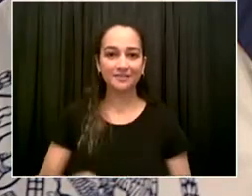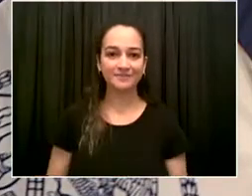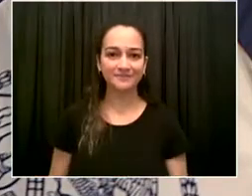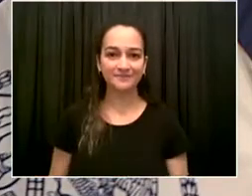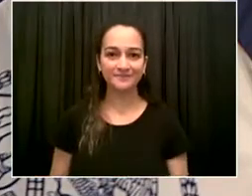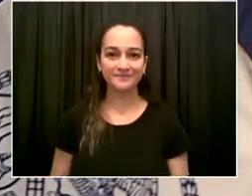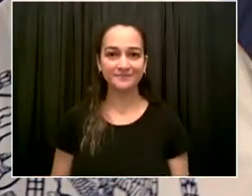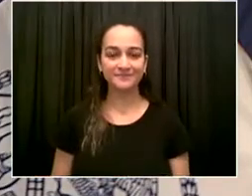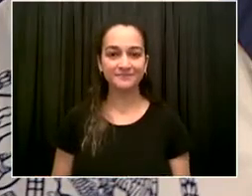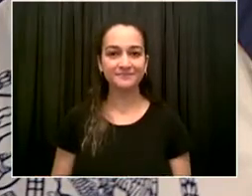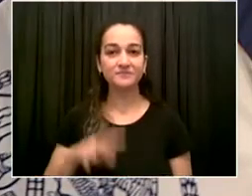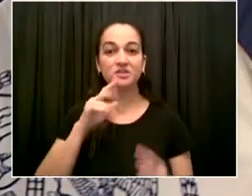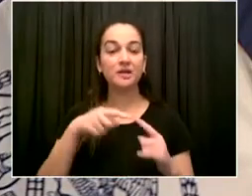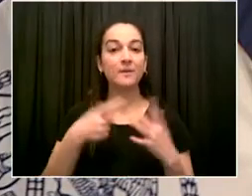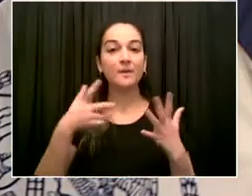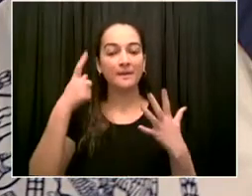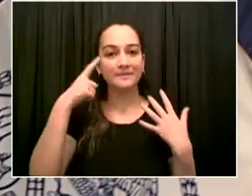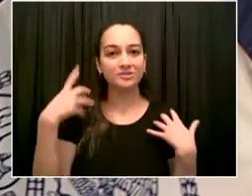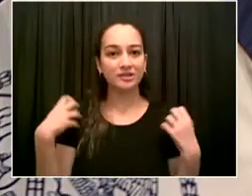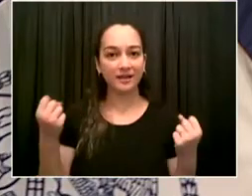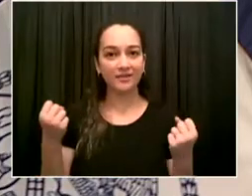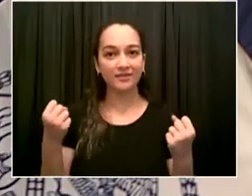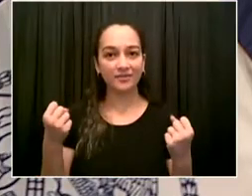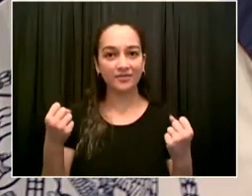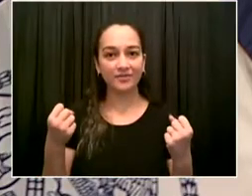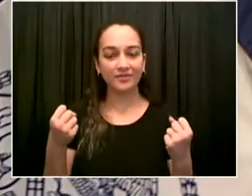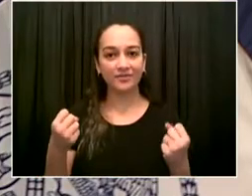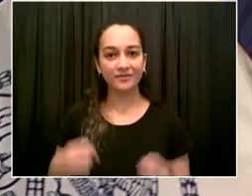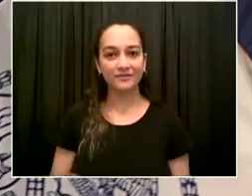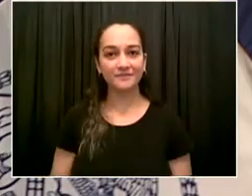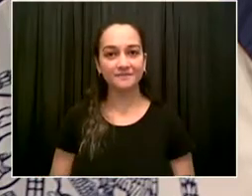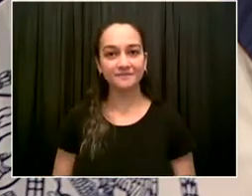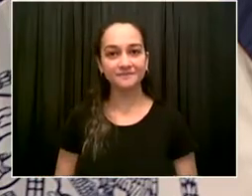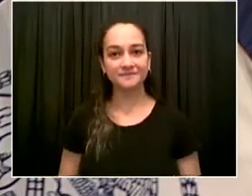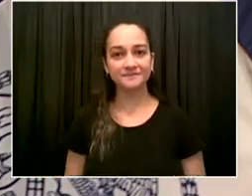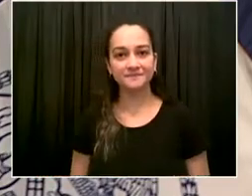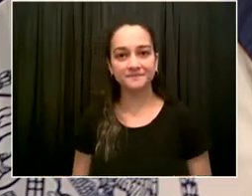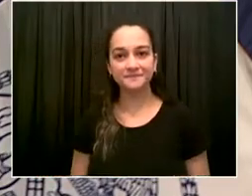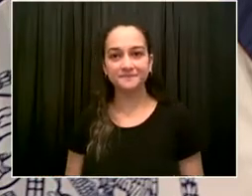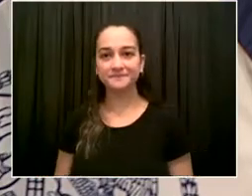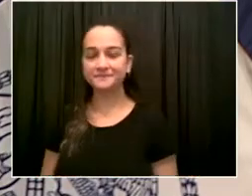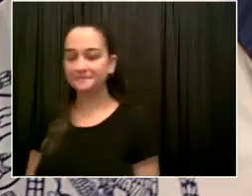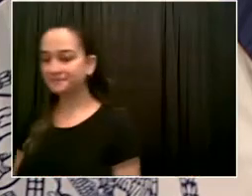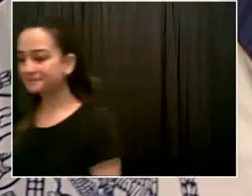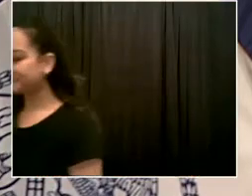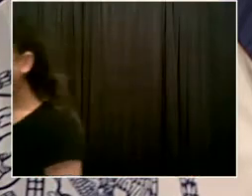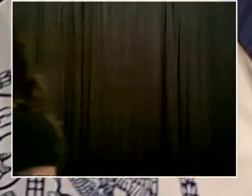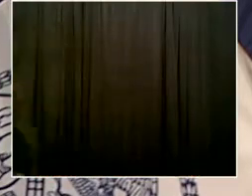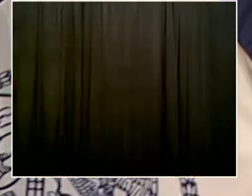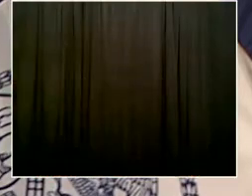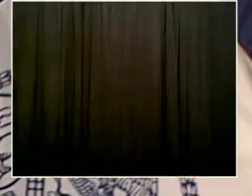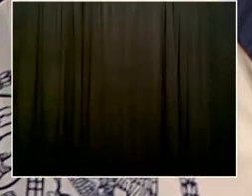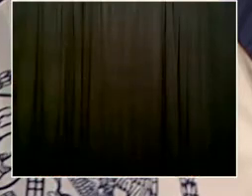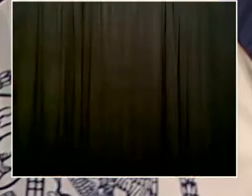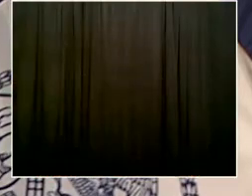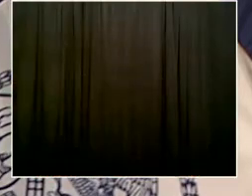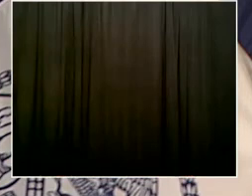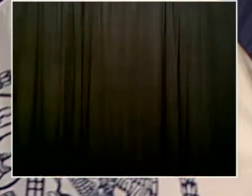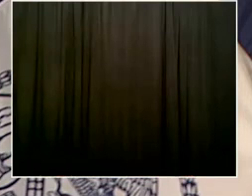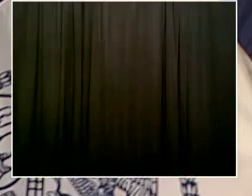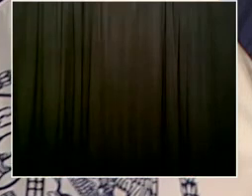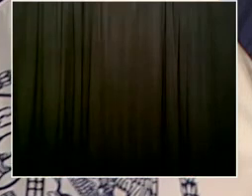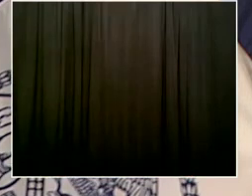city, and we're going to do a lot to get the word out to everyone. Una mejoría que prioriza